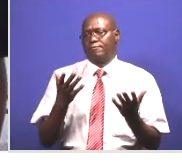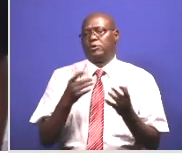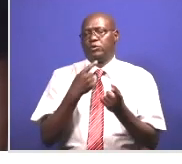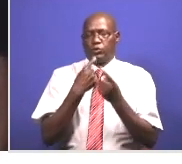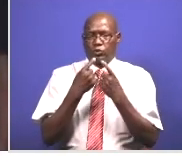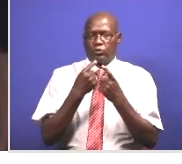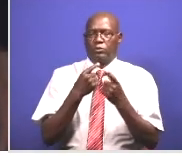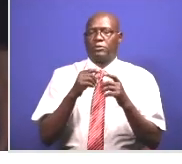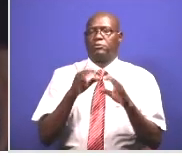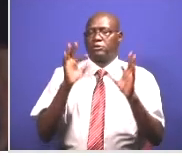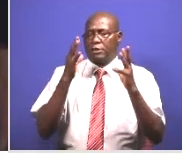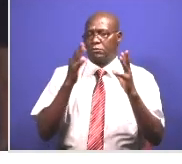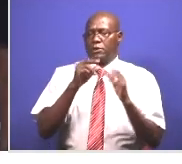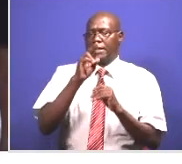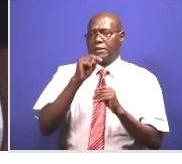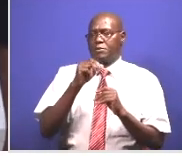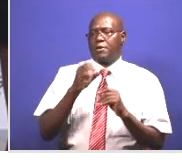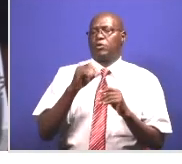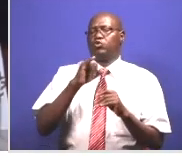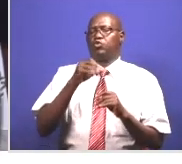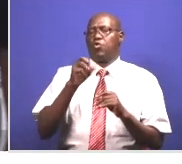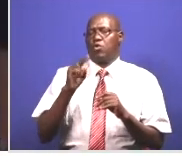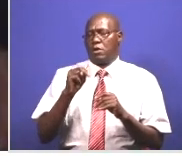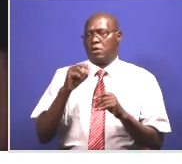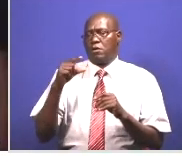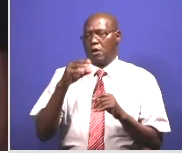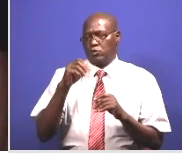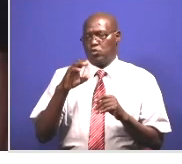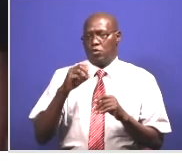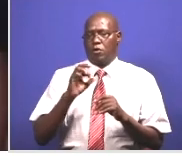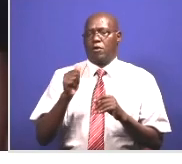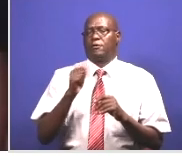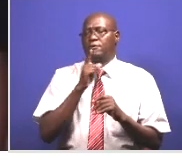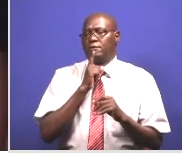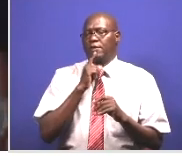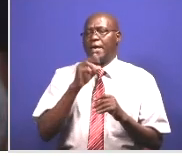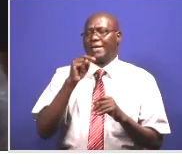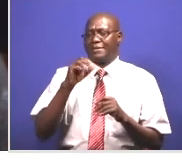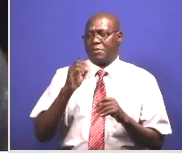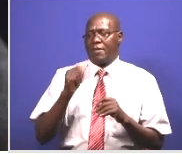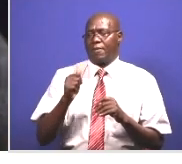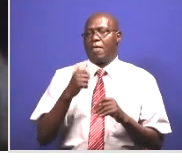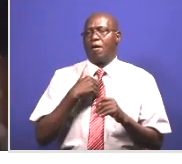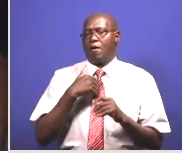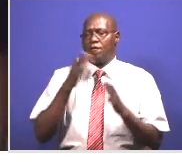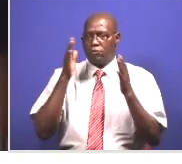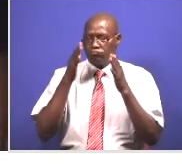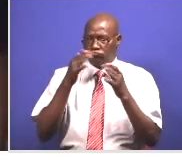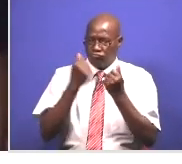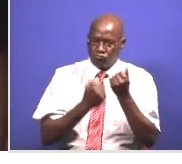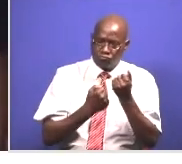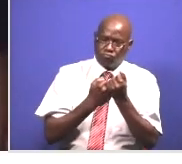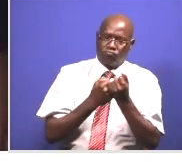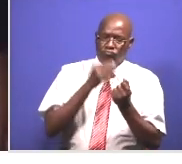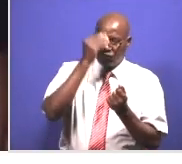NCBA Group Managing Director John Gashora mentioned that NCBA has been committed to promoting education by